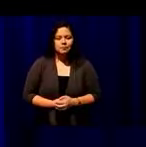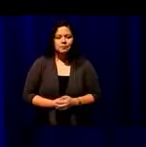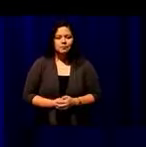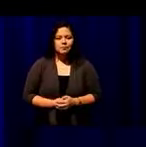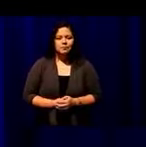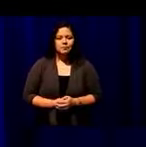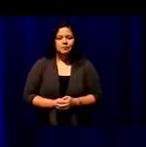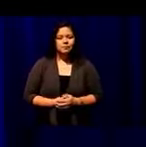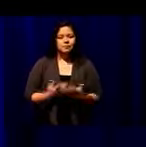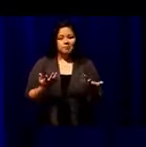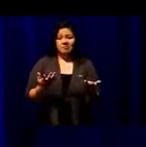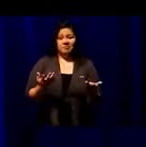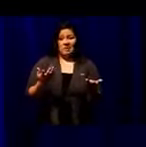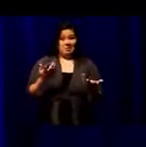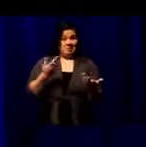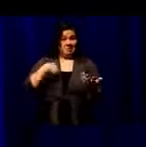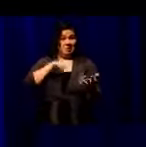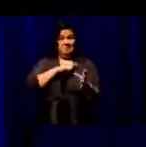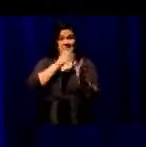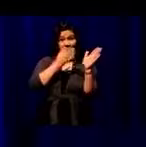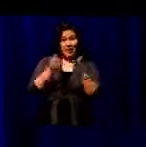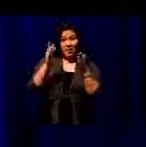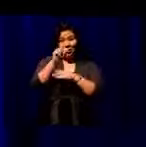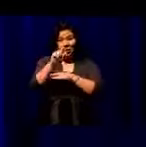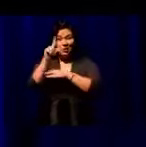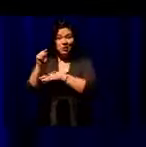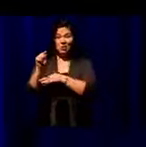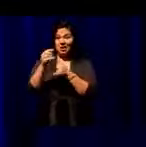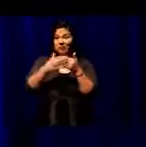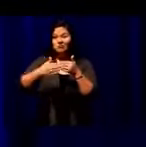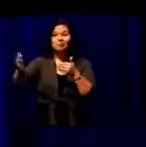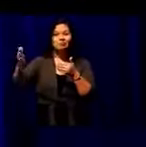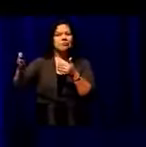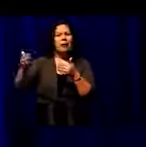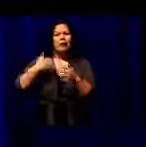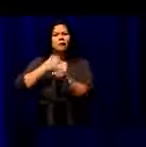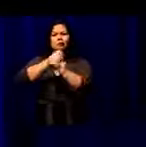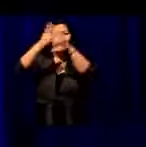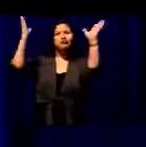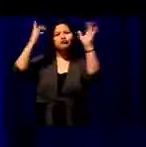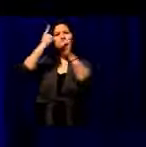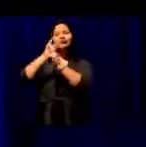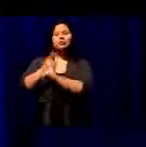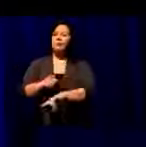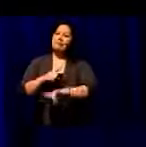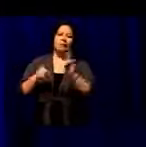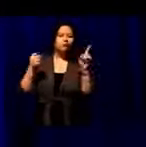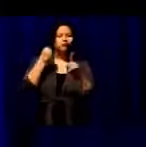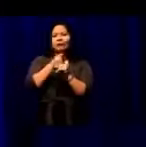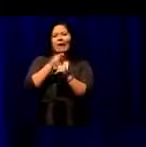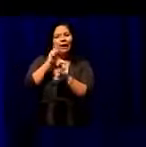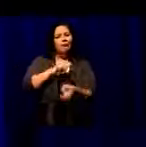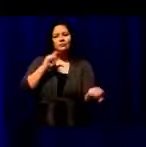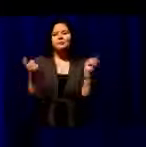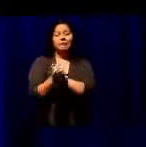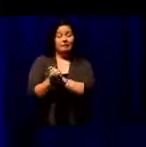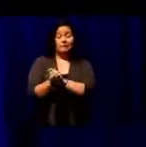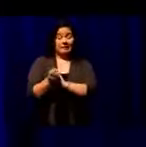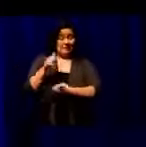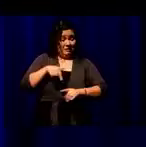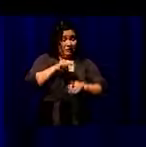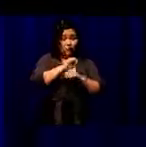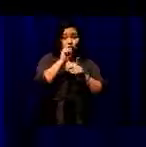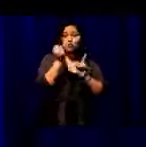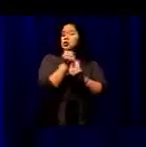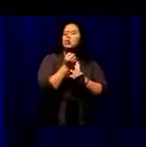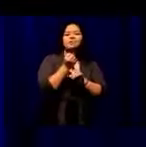We had a different season planned, but we had to adjust. And our situation is such